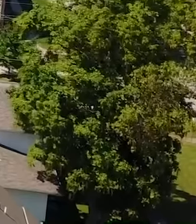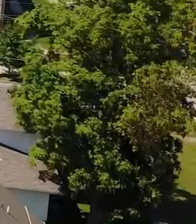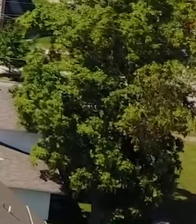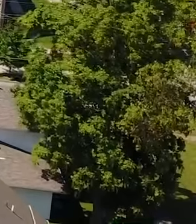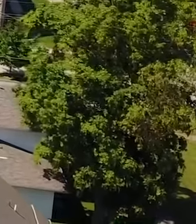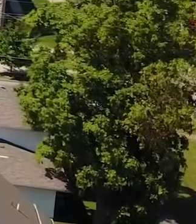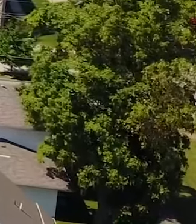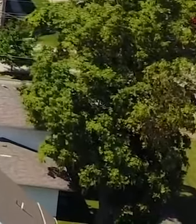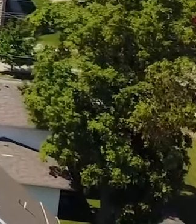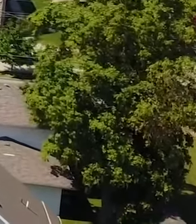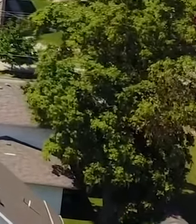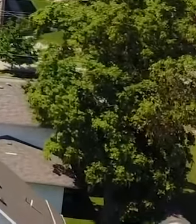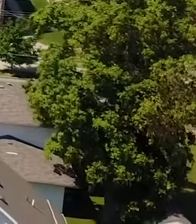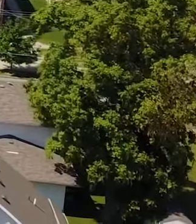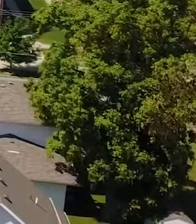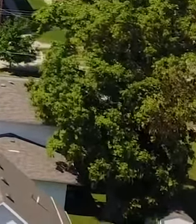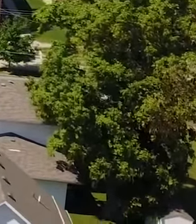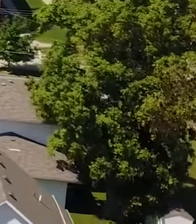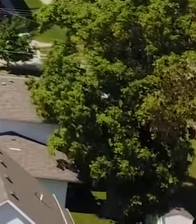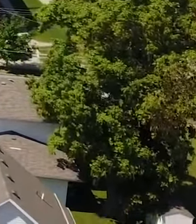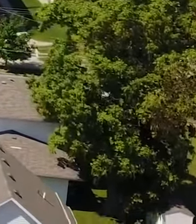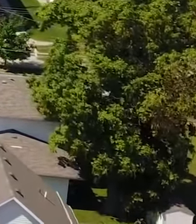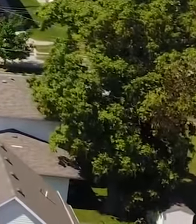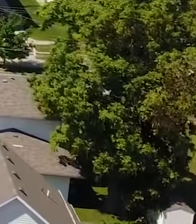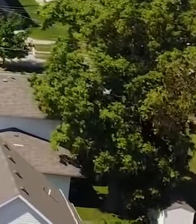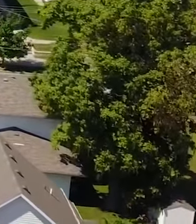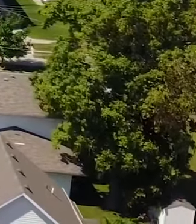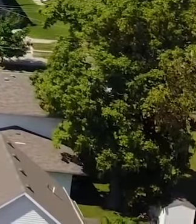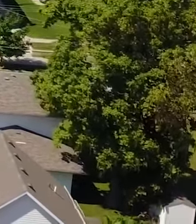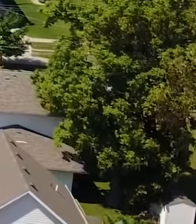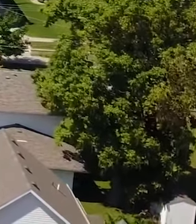Please join us in I'm So Glad Jesus Lifted Me.